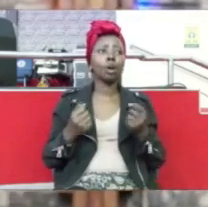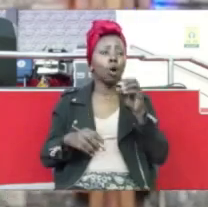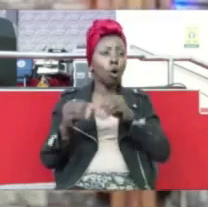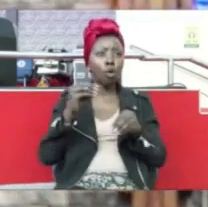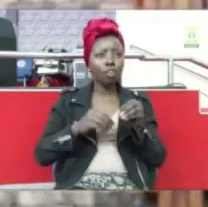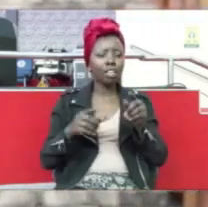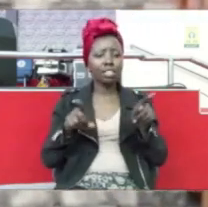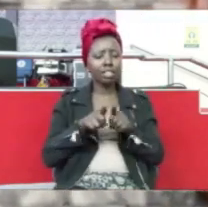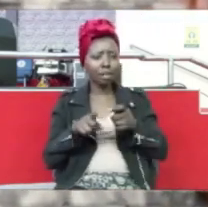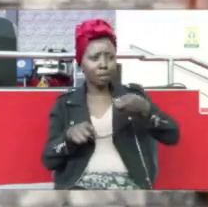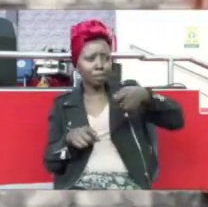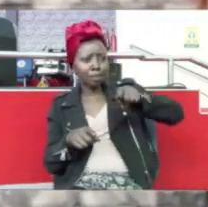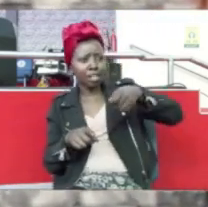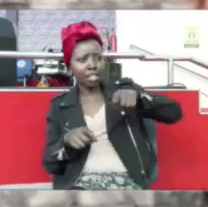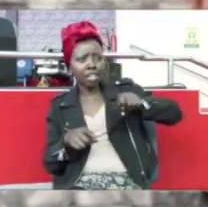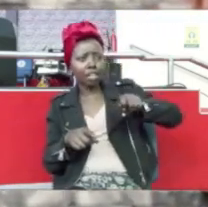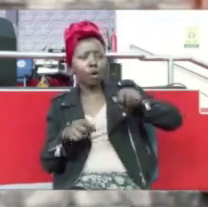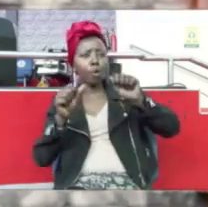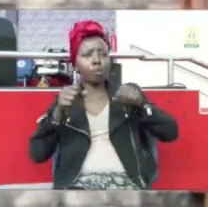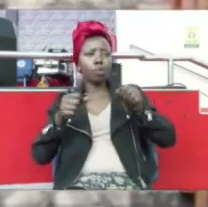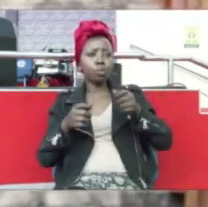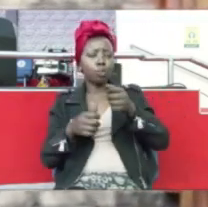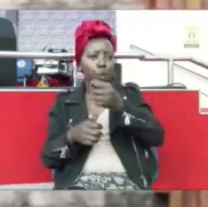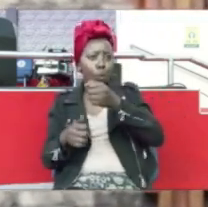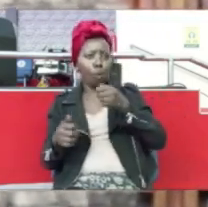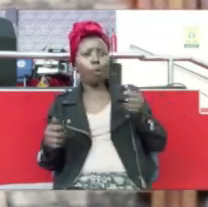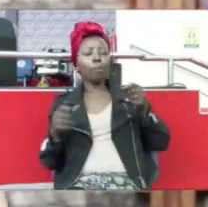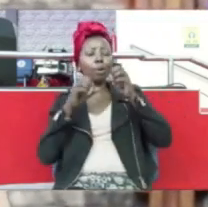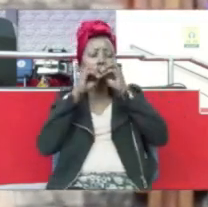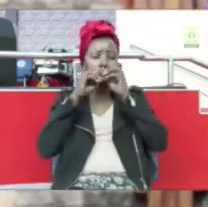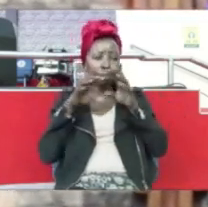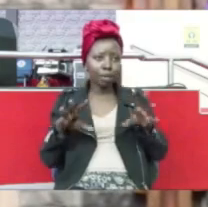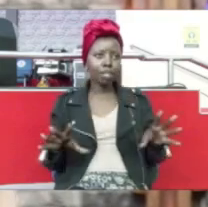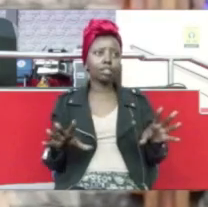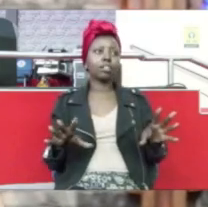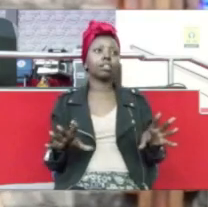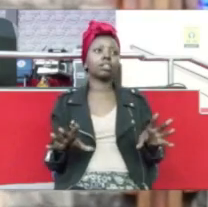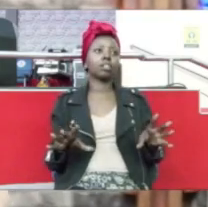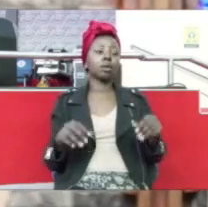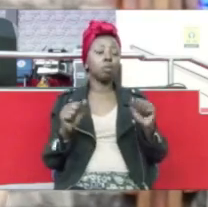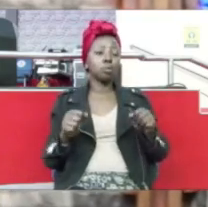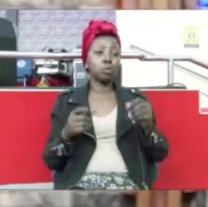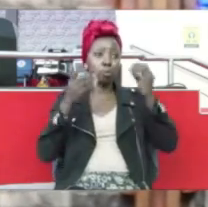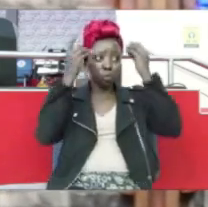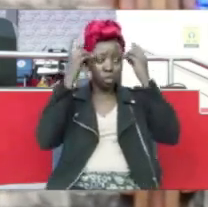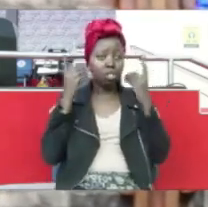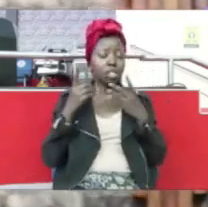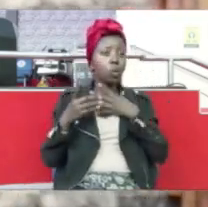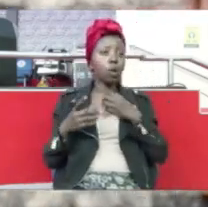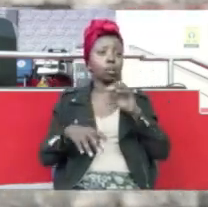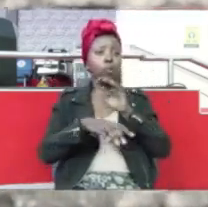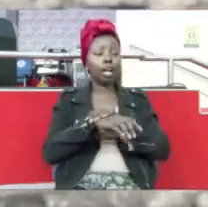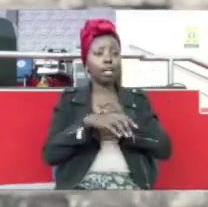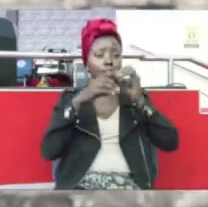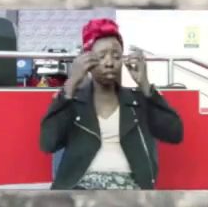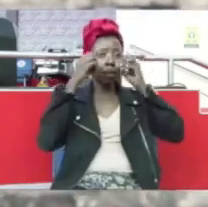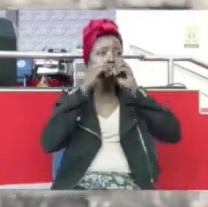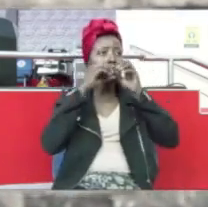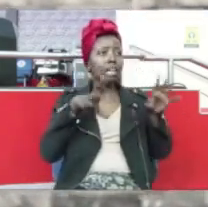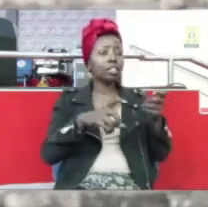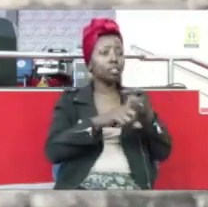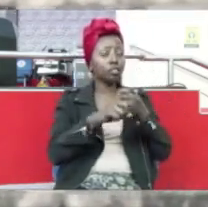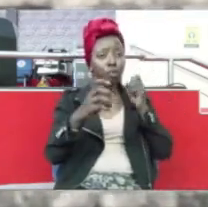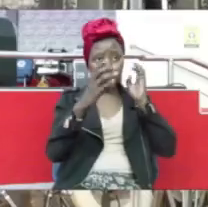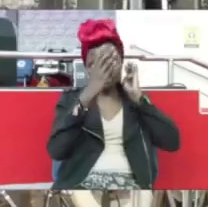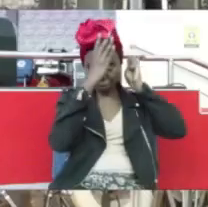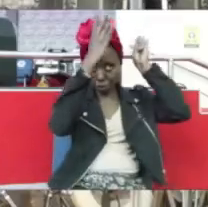a key. You can decide that you want to be blessed by our bishop in the house, and you package a gift. You go